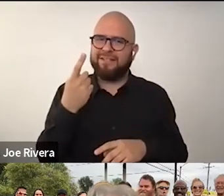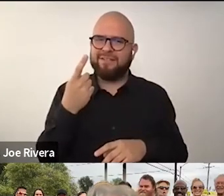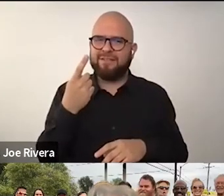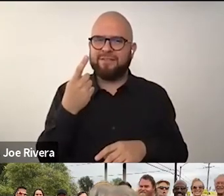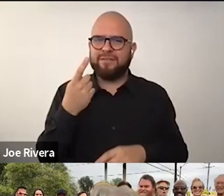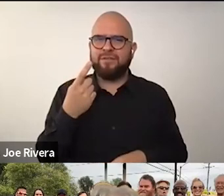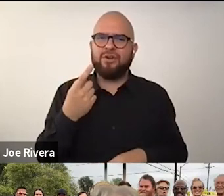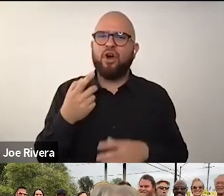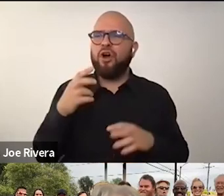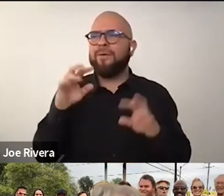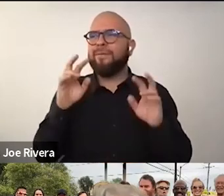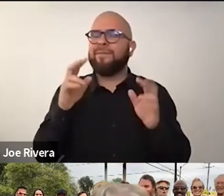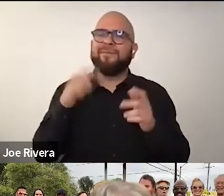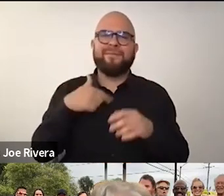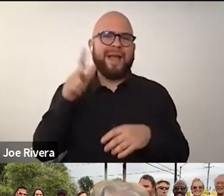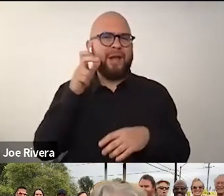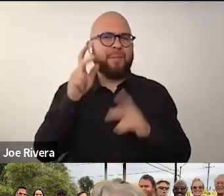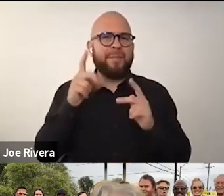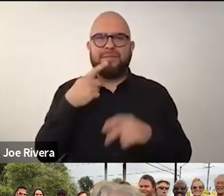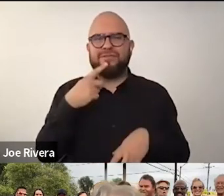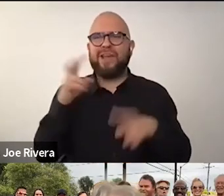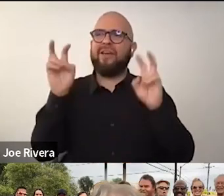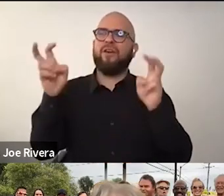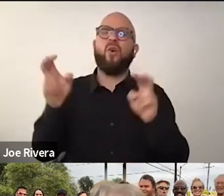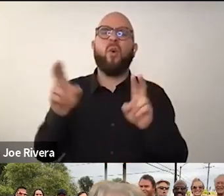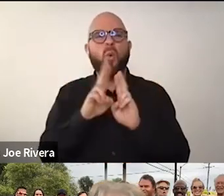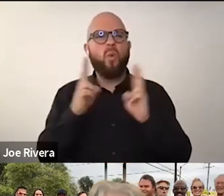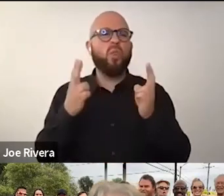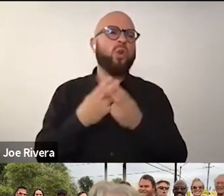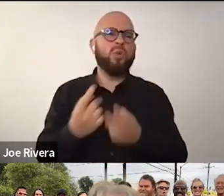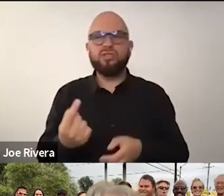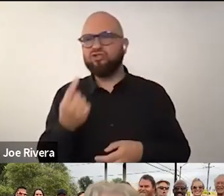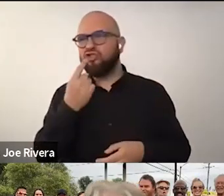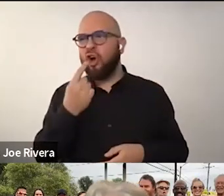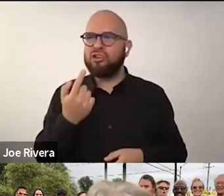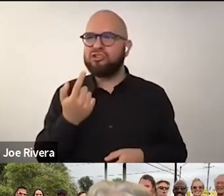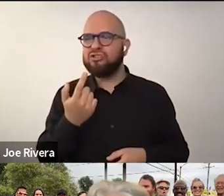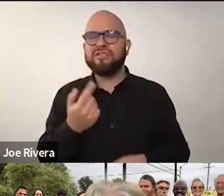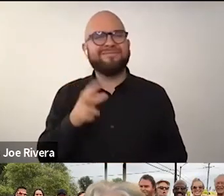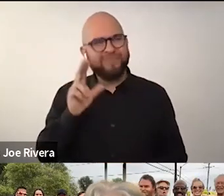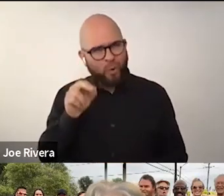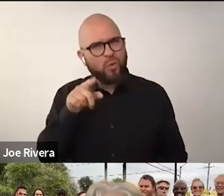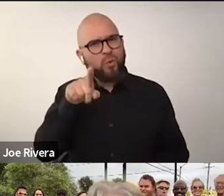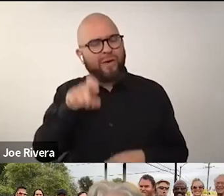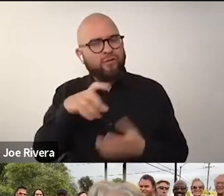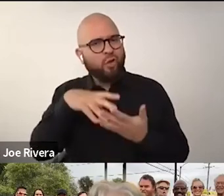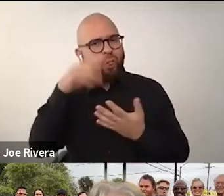no, you need to learn what's going on, and open your emails